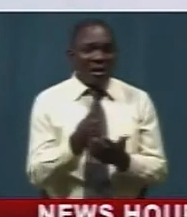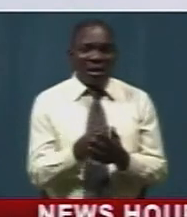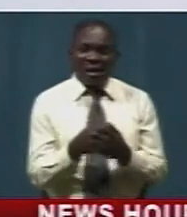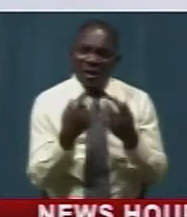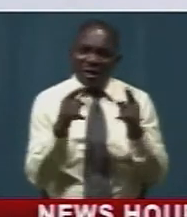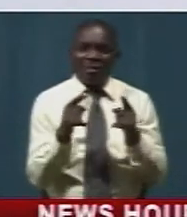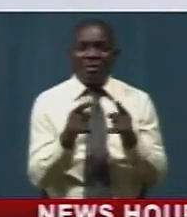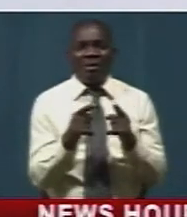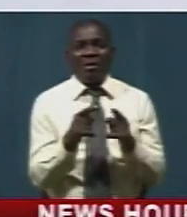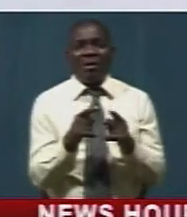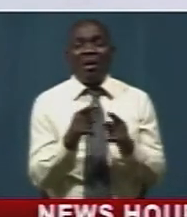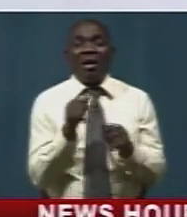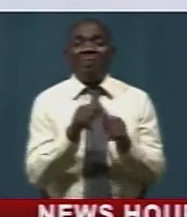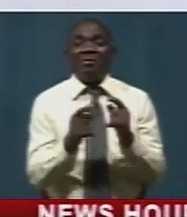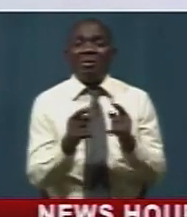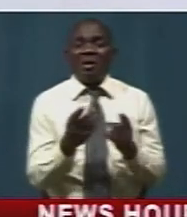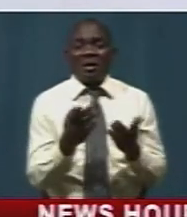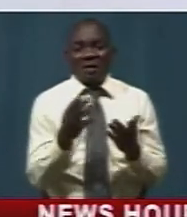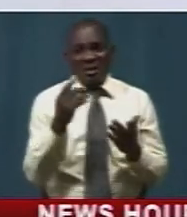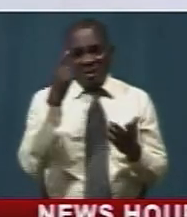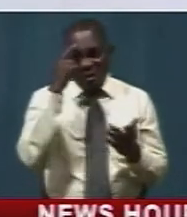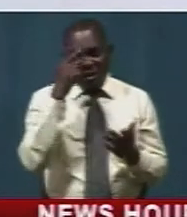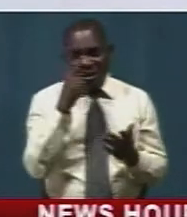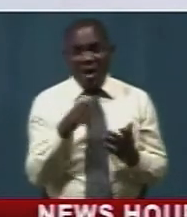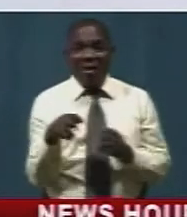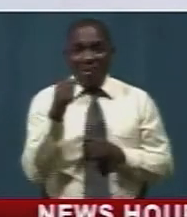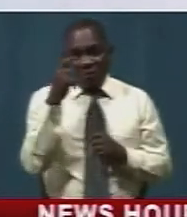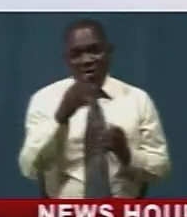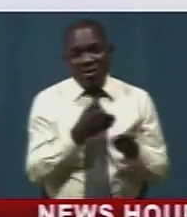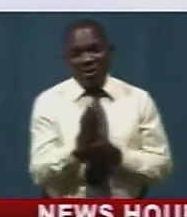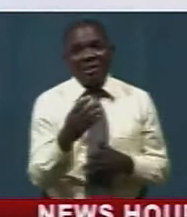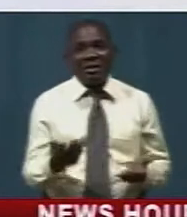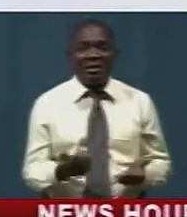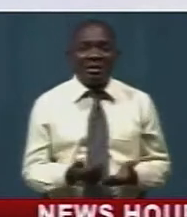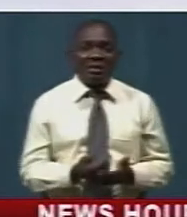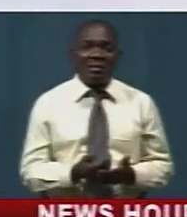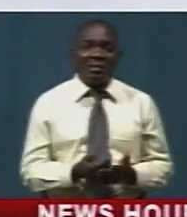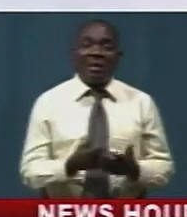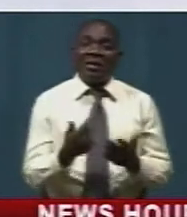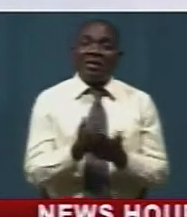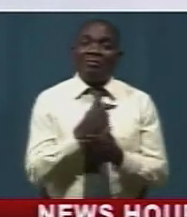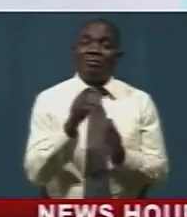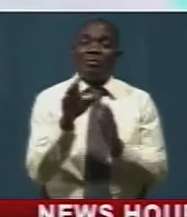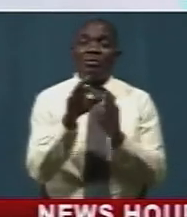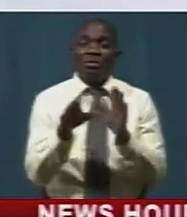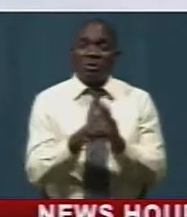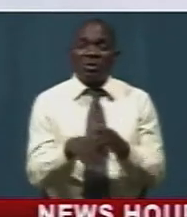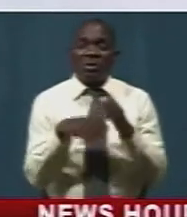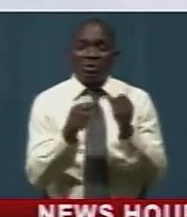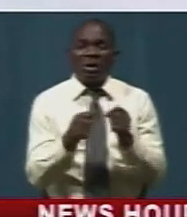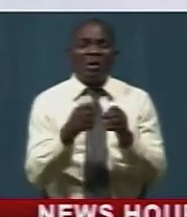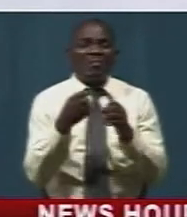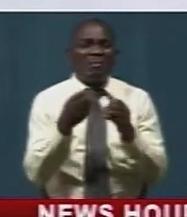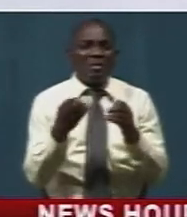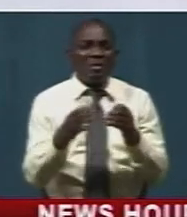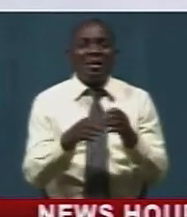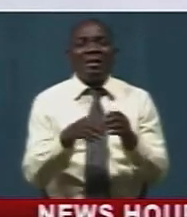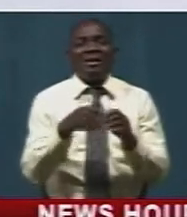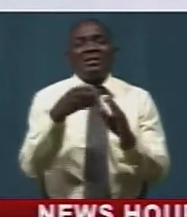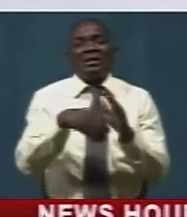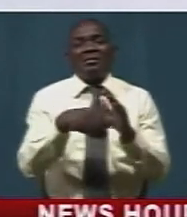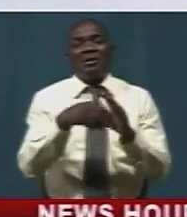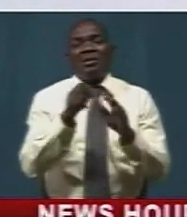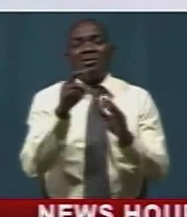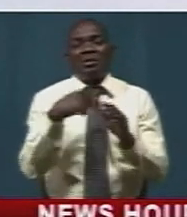culture of silence that everybody fought and for which we came up with the 1992 constitution, in which we had a whole chapter 12 on freedom